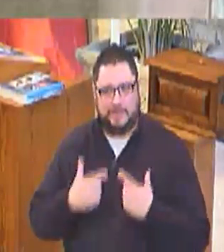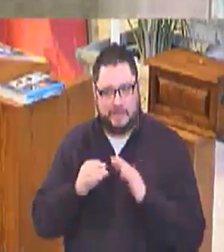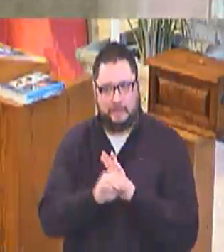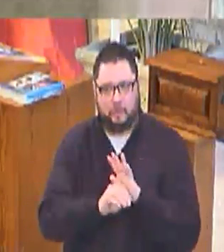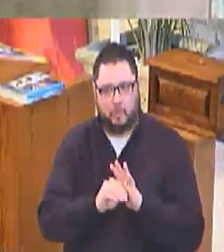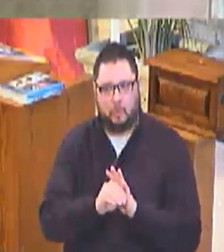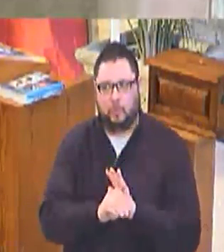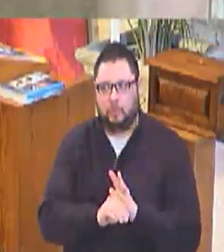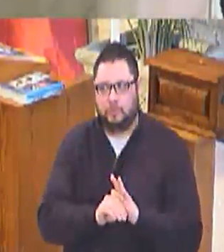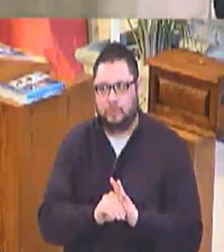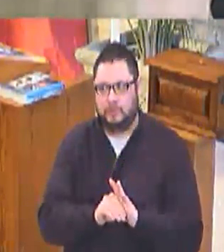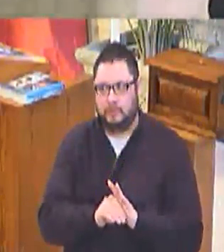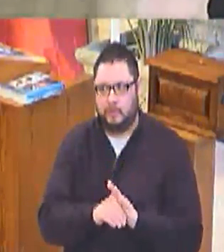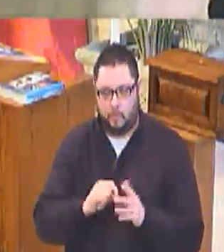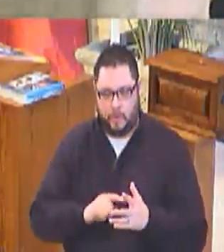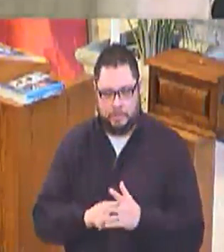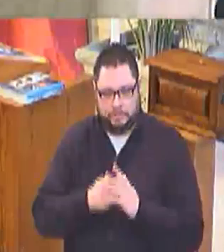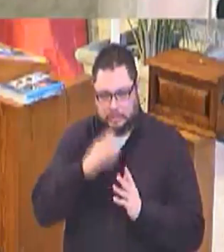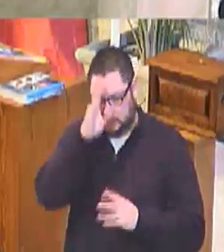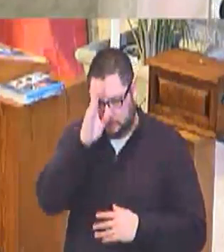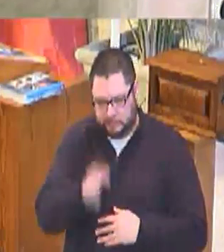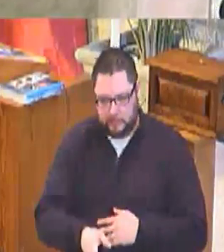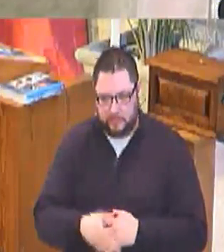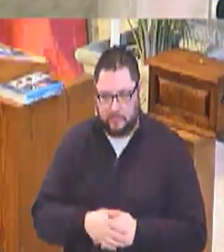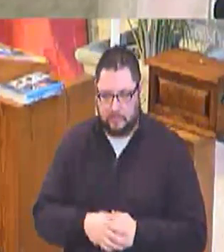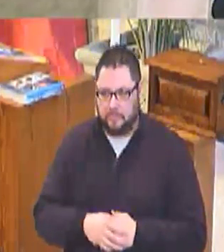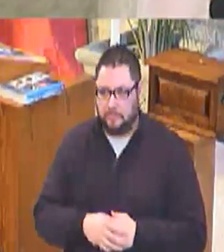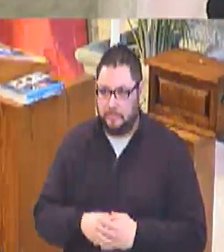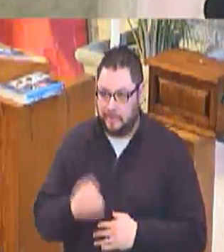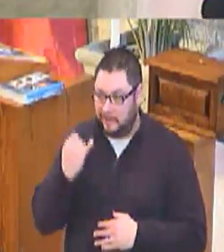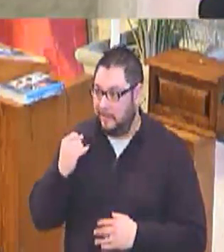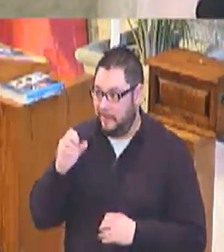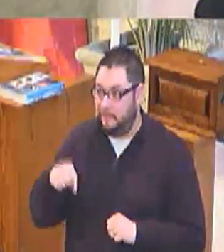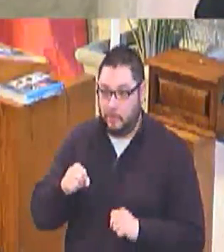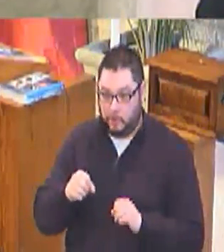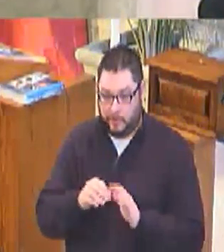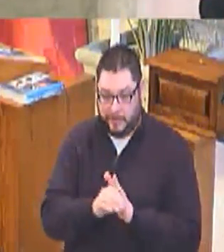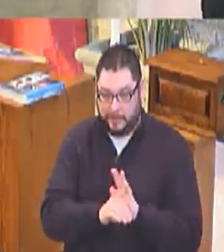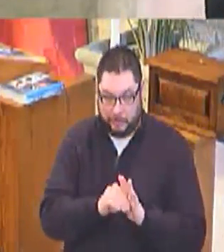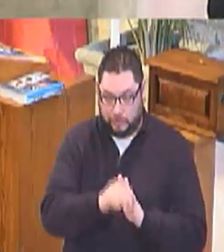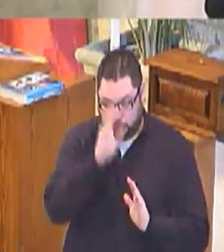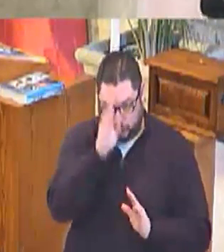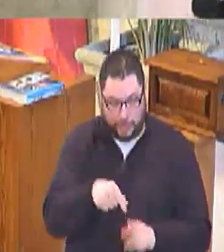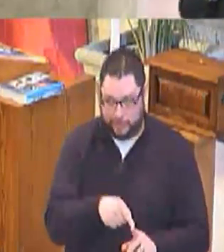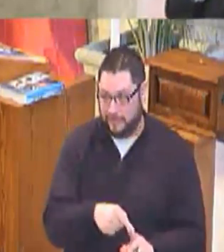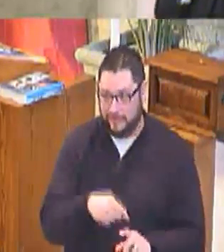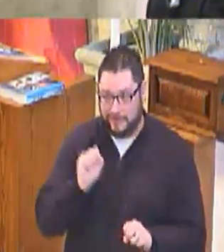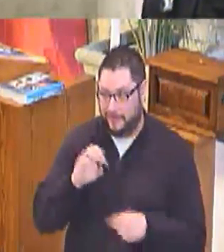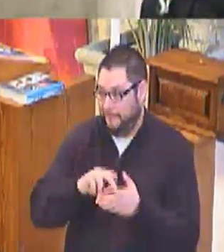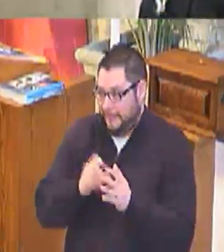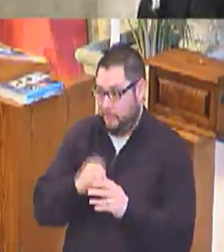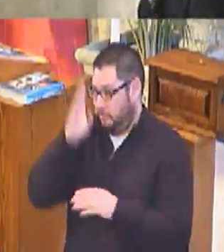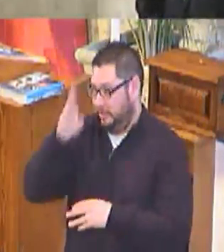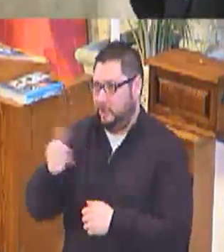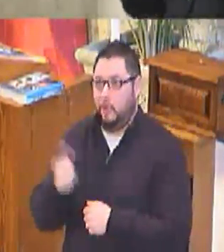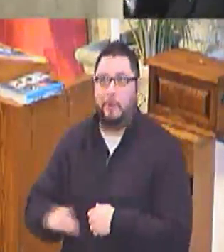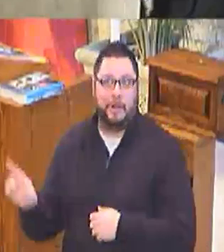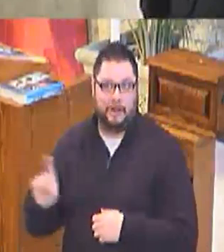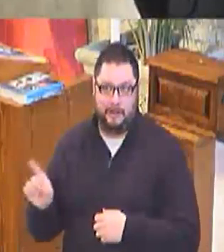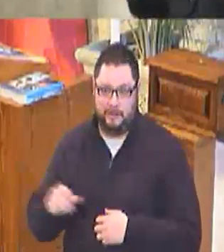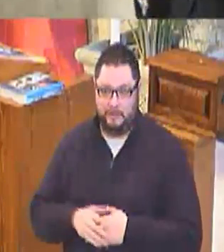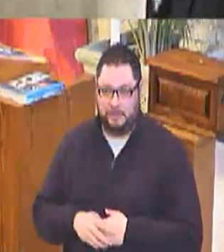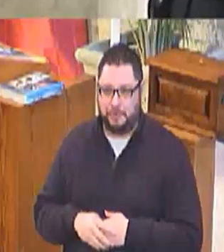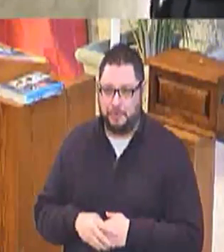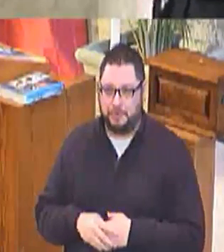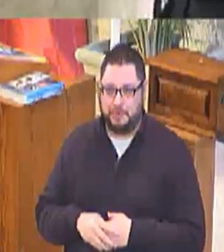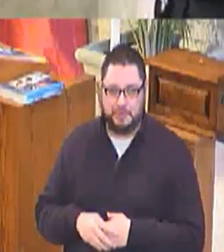into sobriety. If you can get sober in New Orleans, you get sober anywhere. So